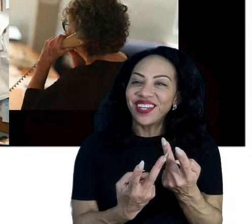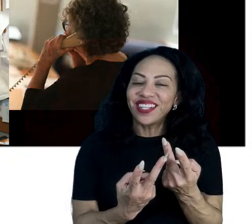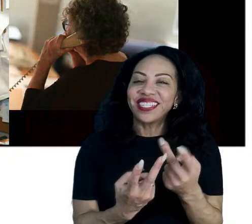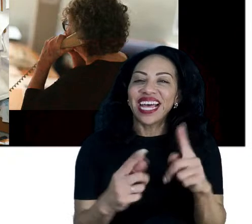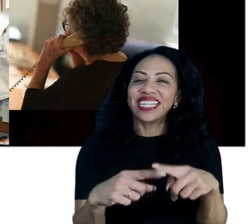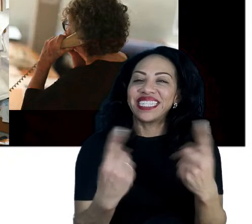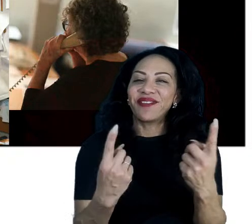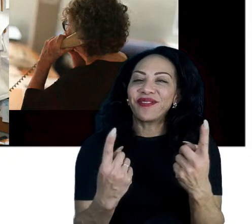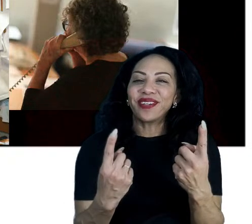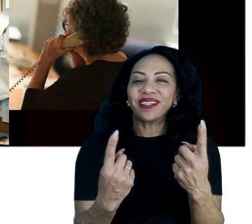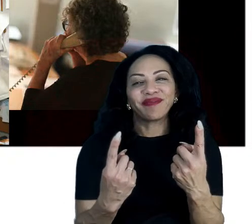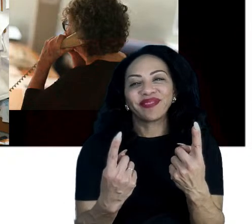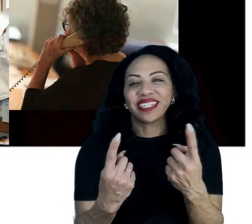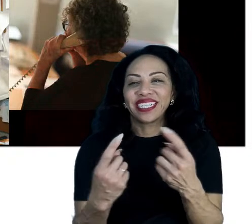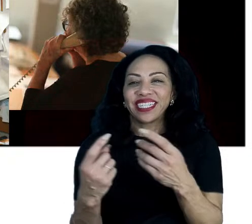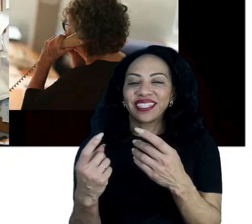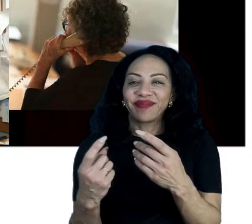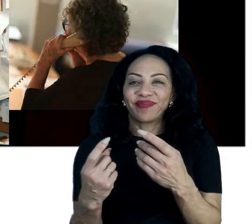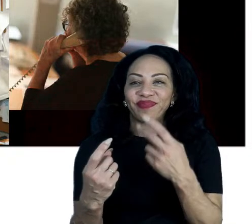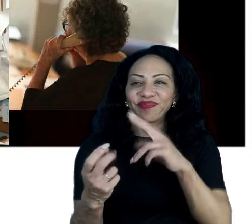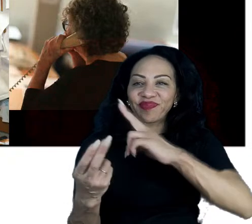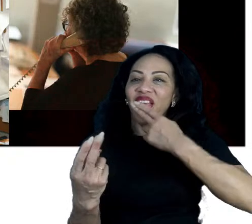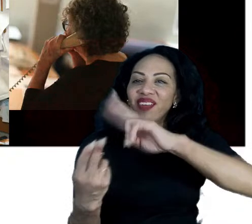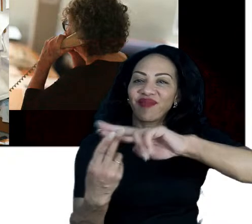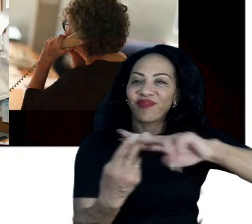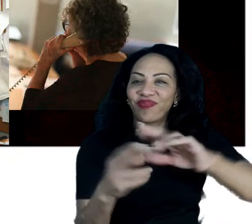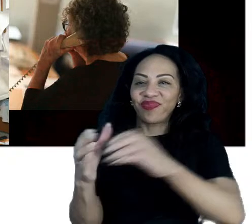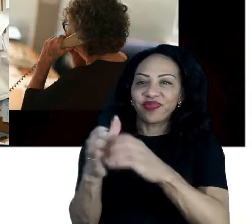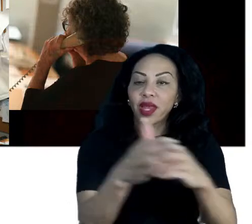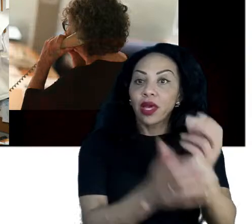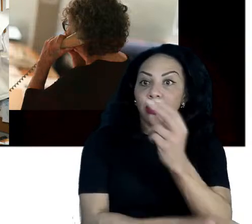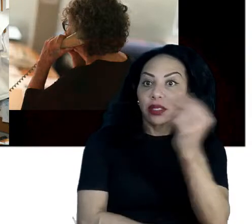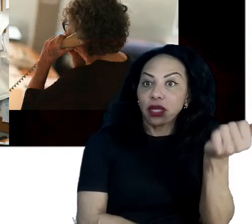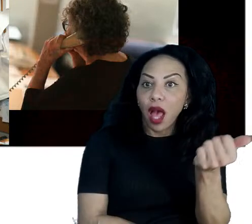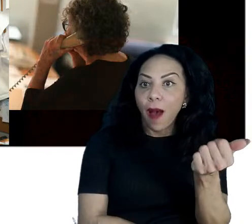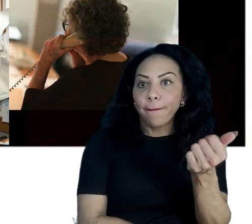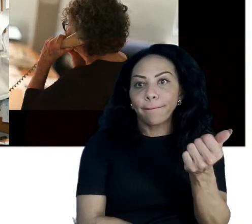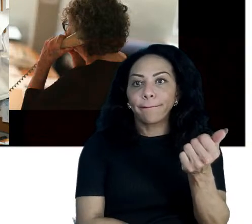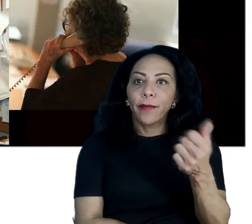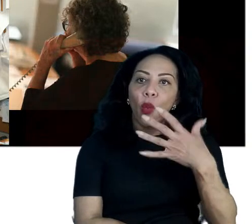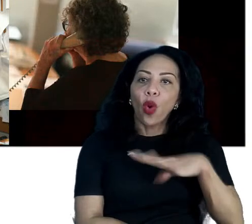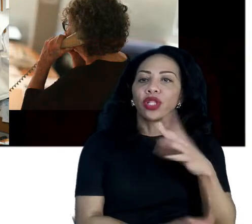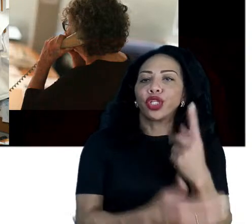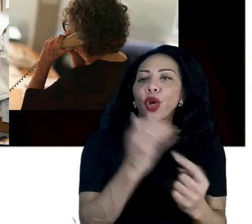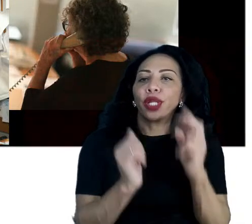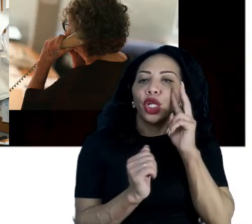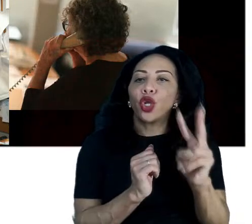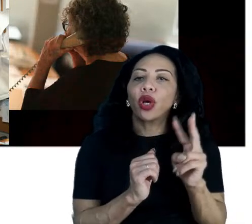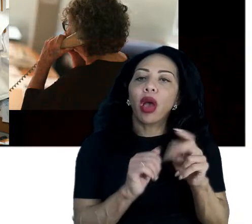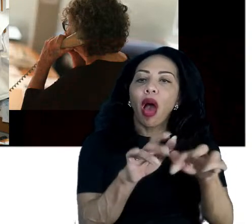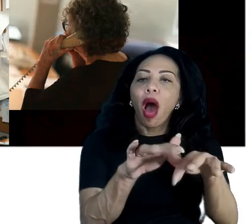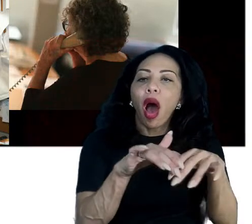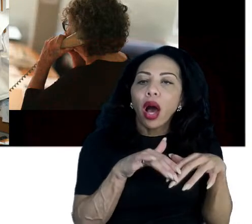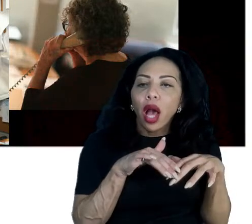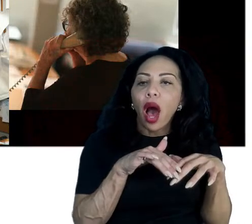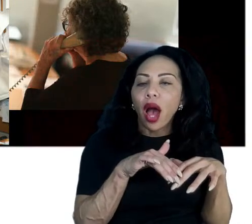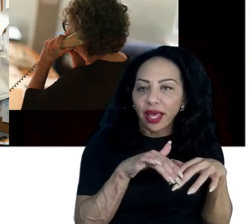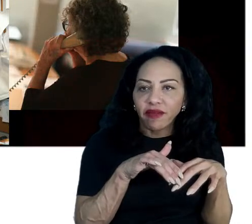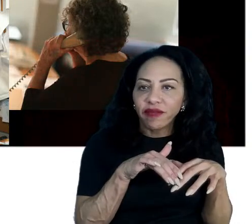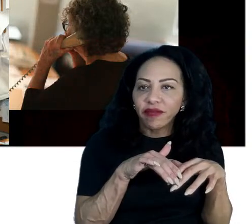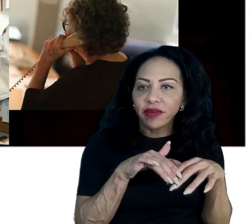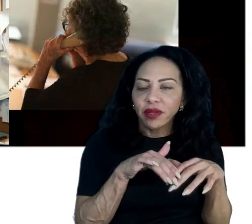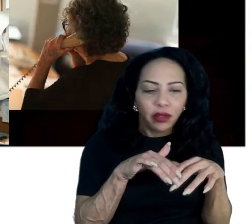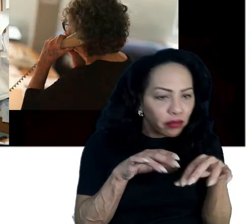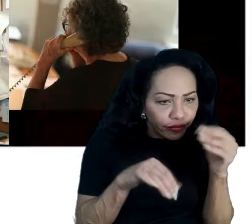people that came in and just wanted to have a look at the archival documents. That was their thing. There were people who were watchers who